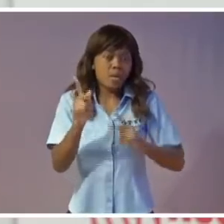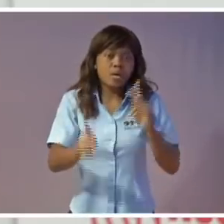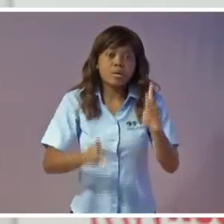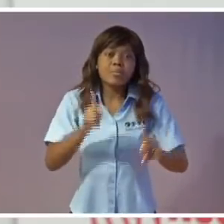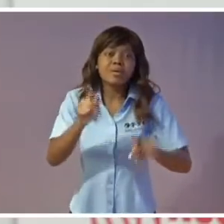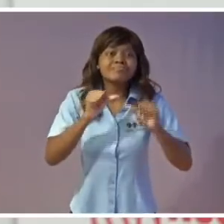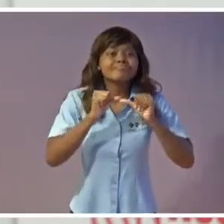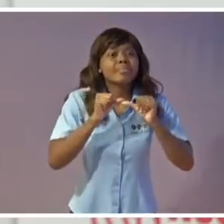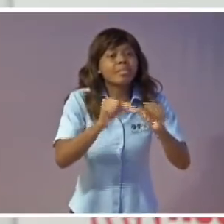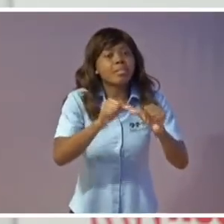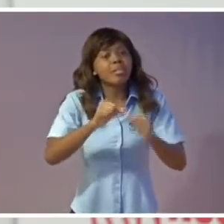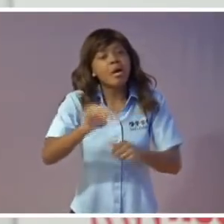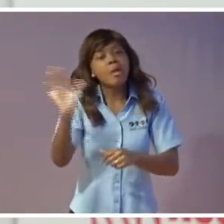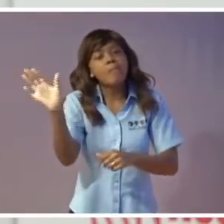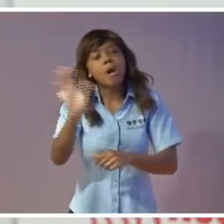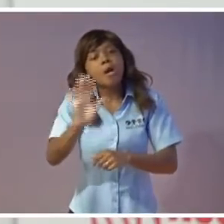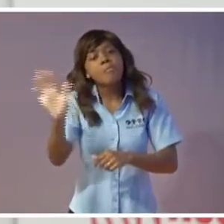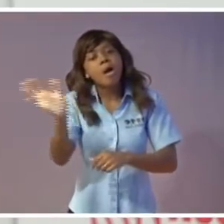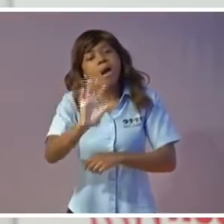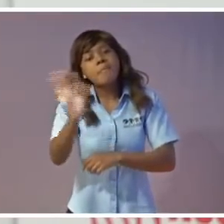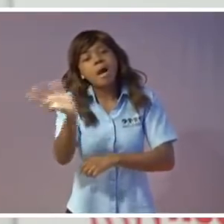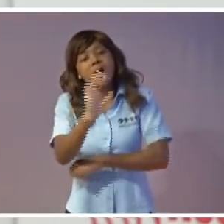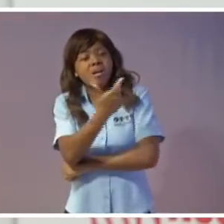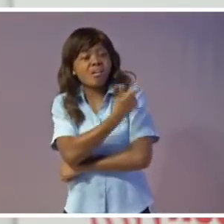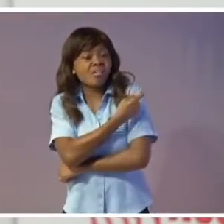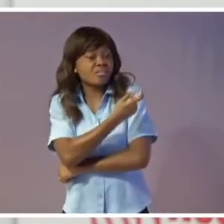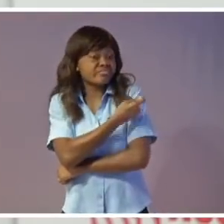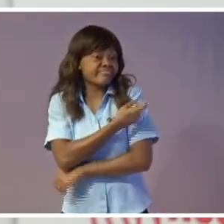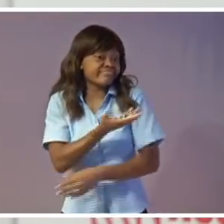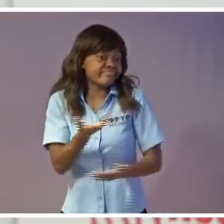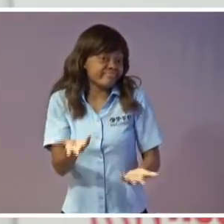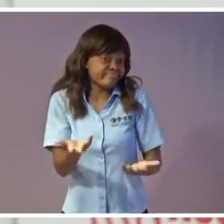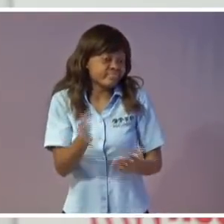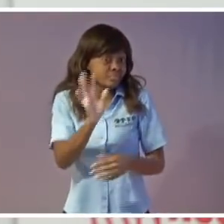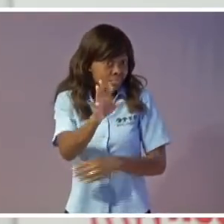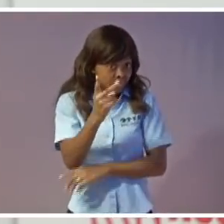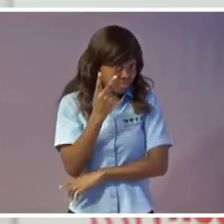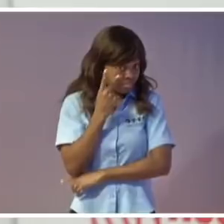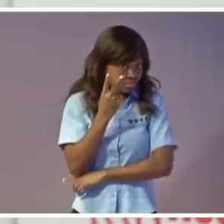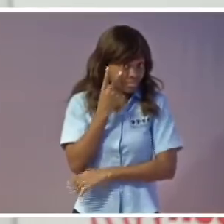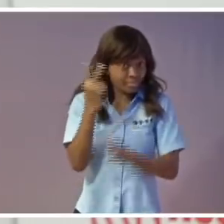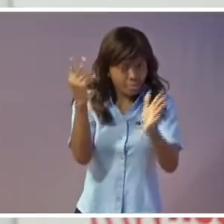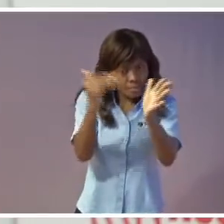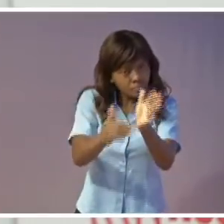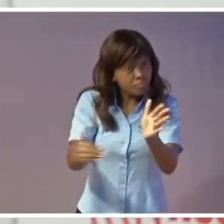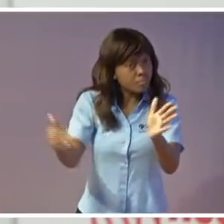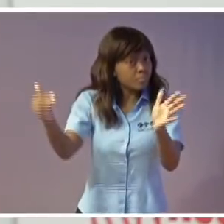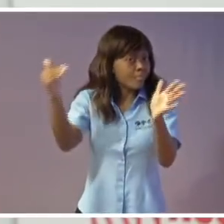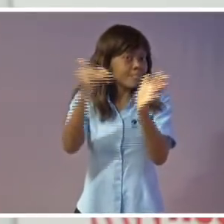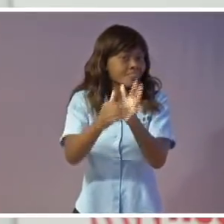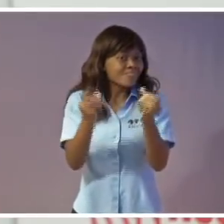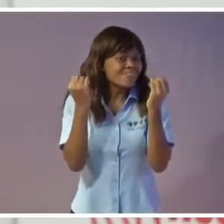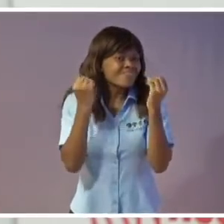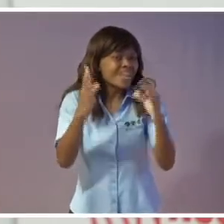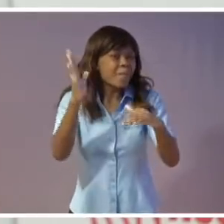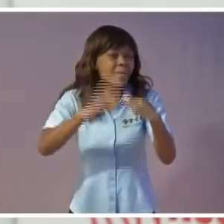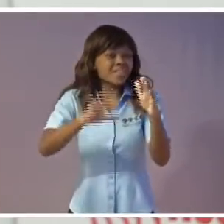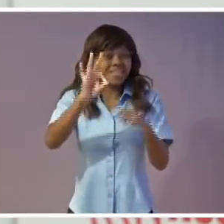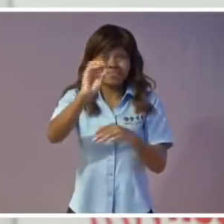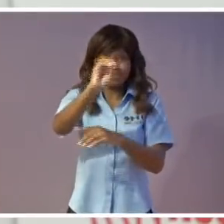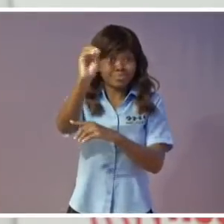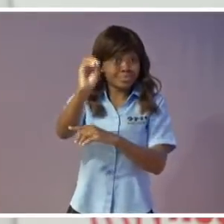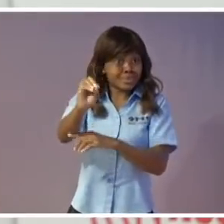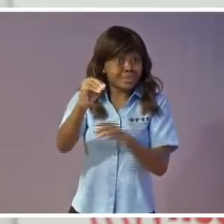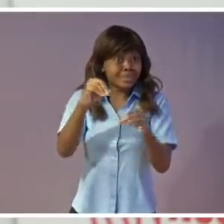at about 90% or more in the ICUs and in the accident and emergency departments. And